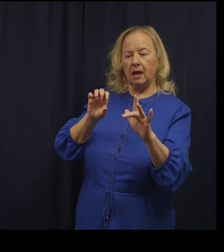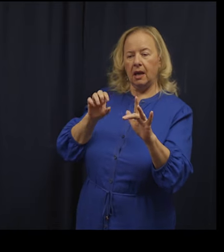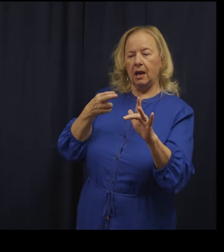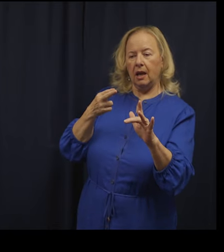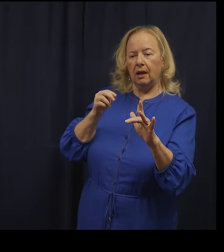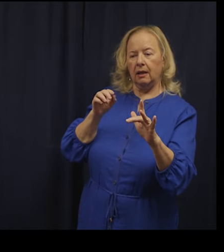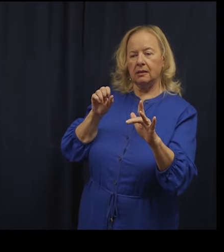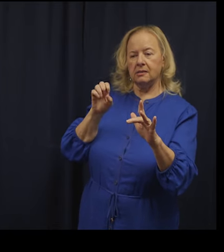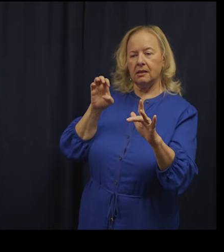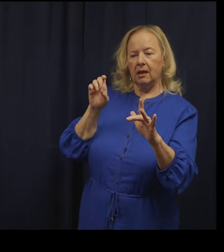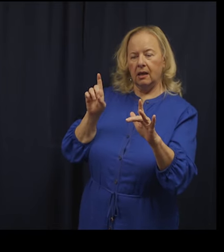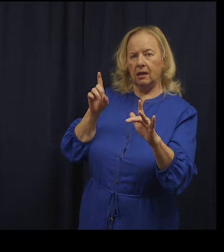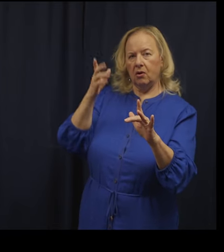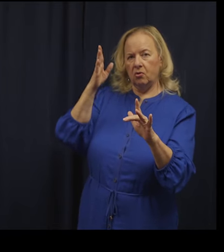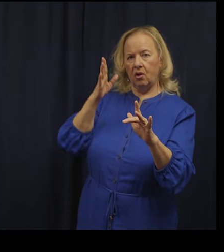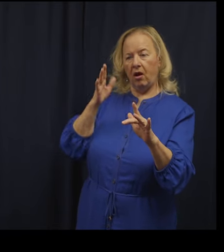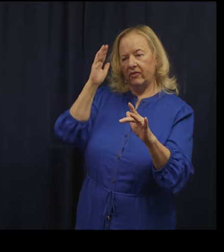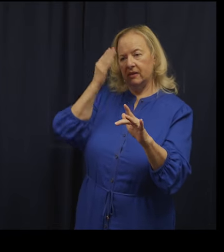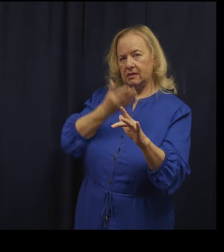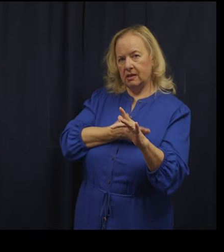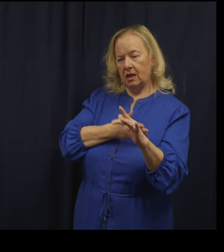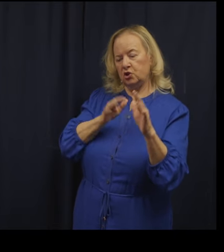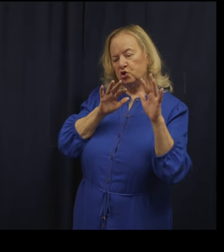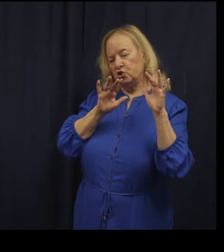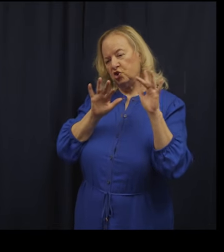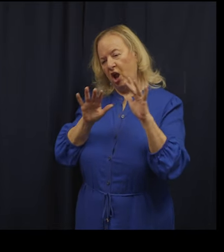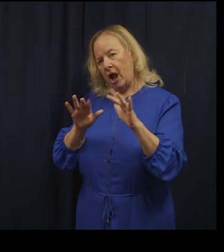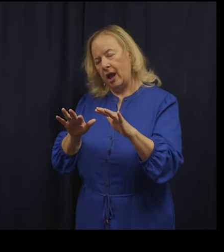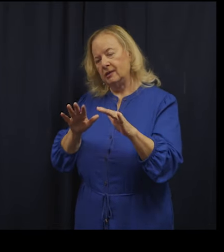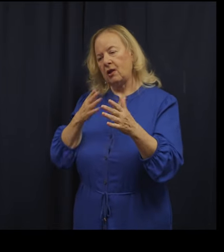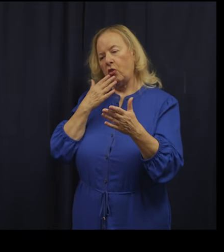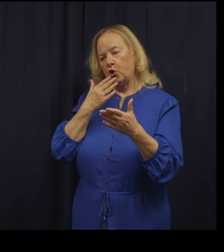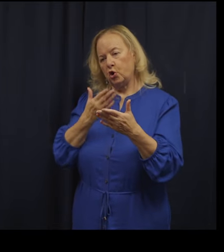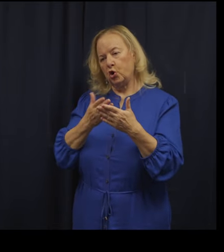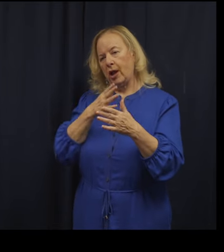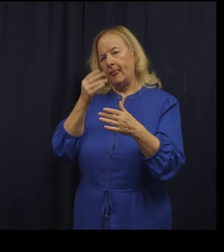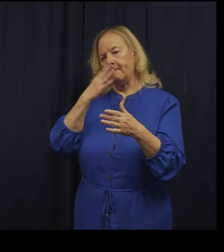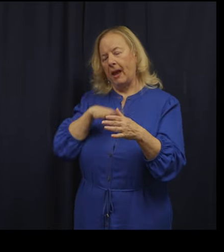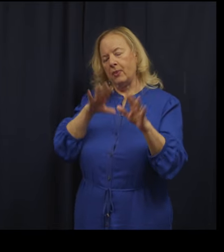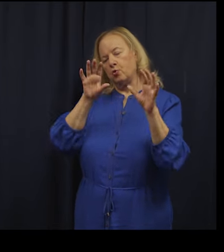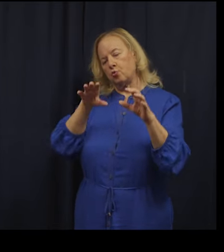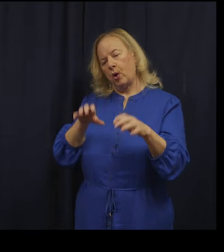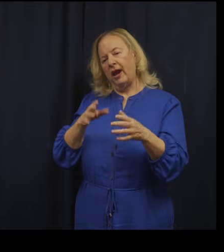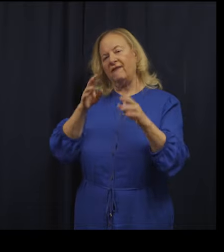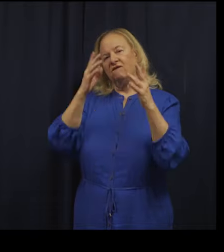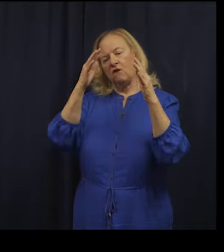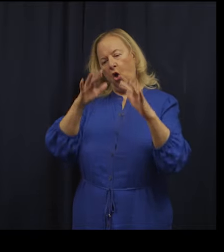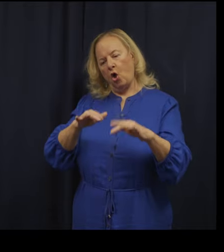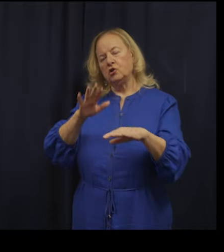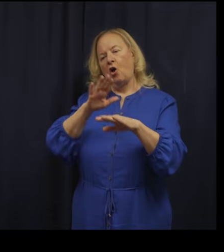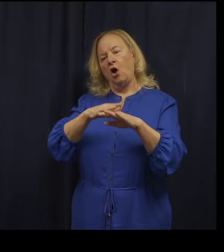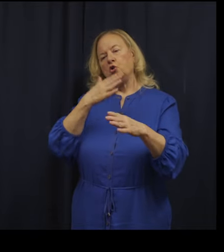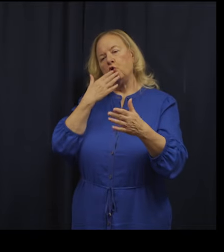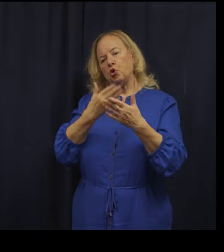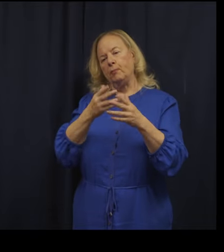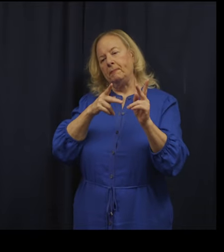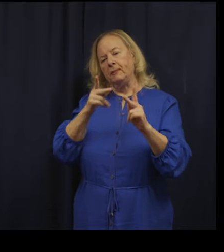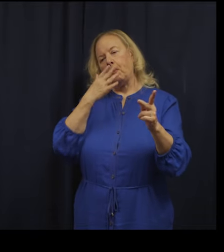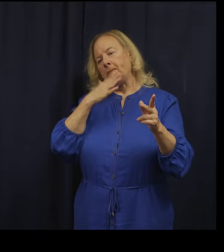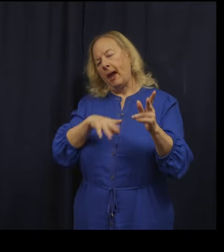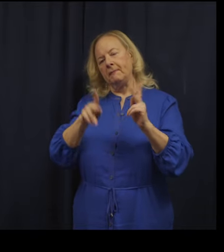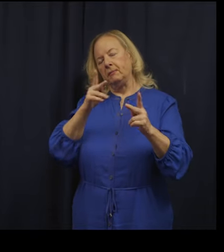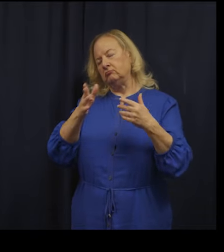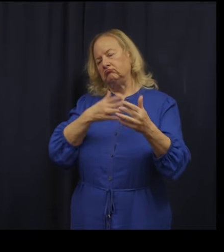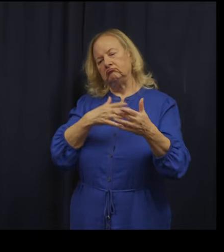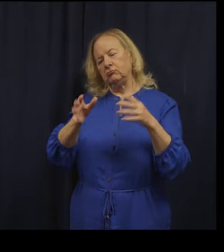chesed, which God, the sun, shines on the good and the bad. The rain falls on the good and the bad.